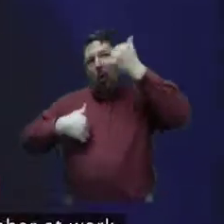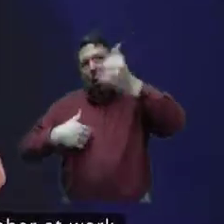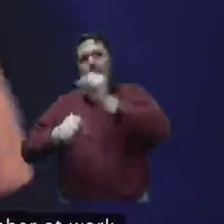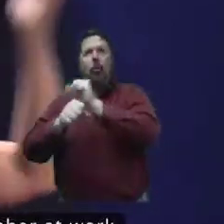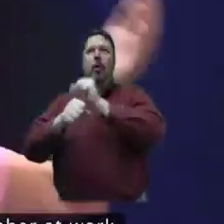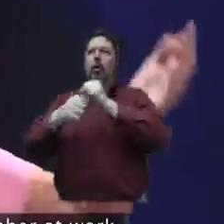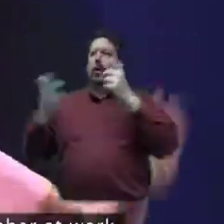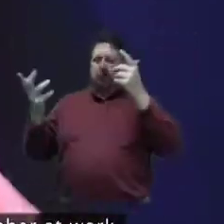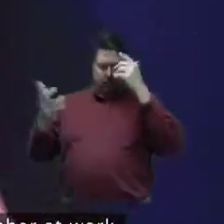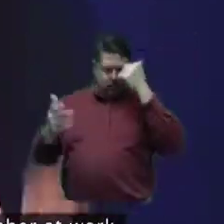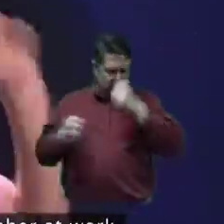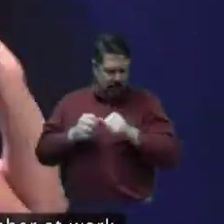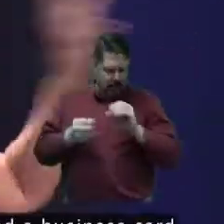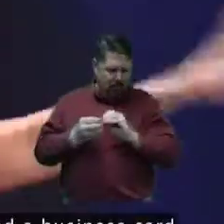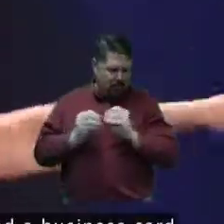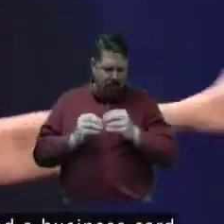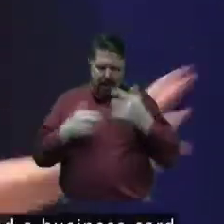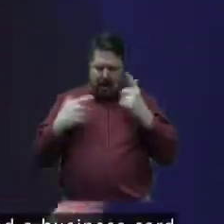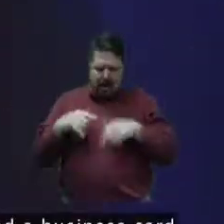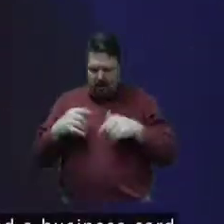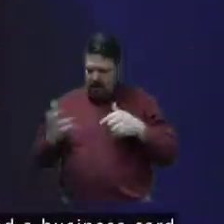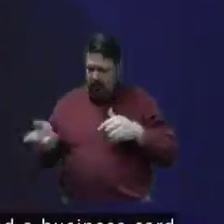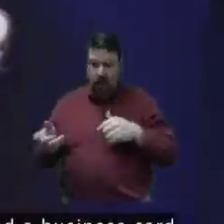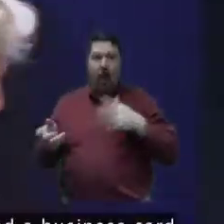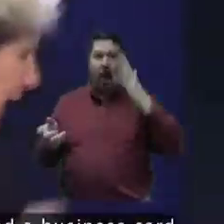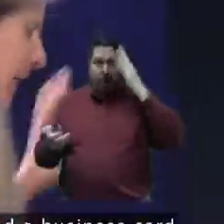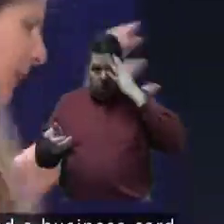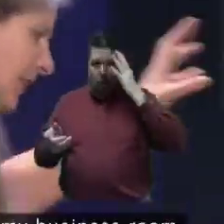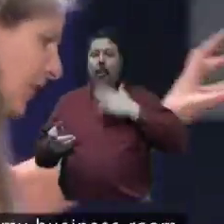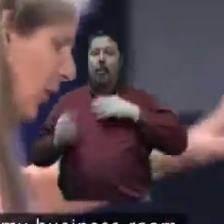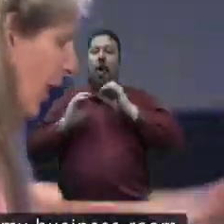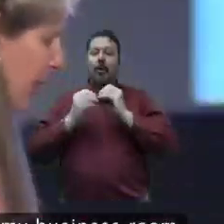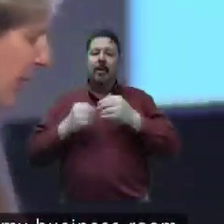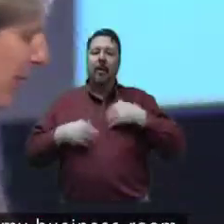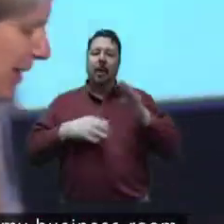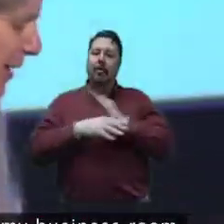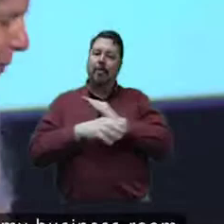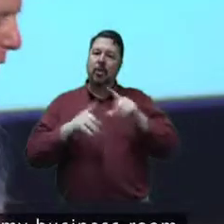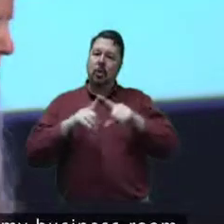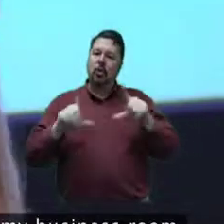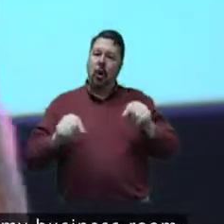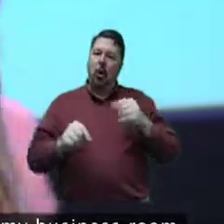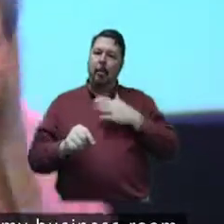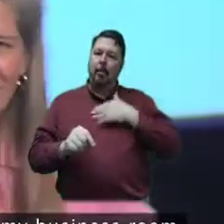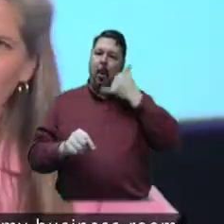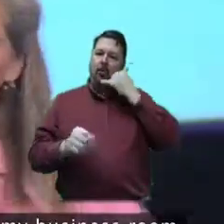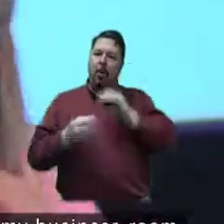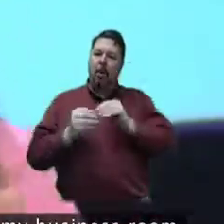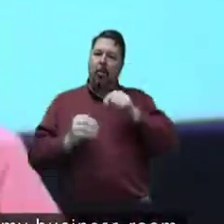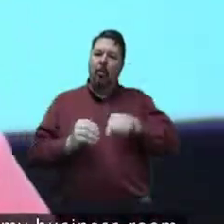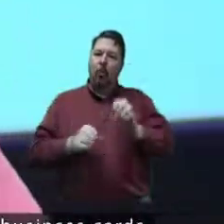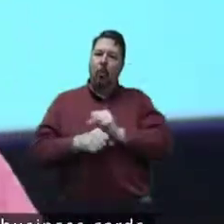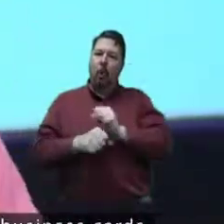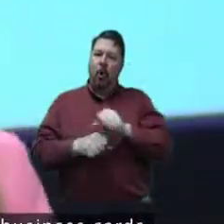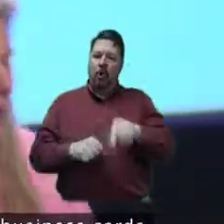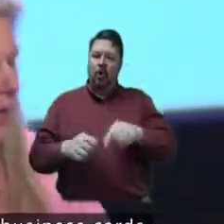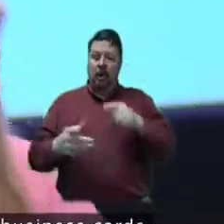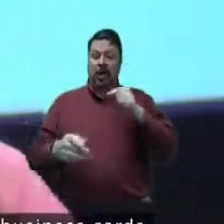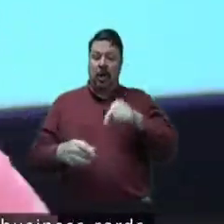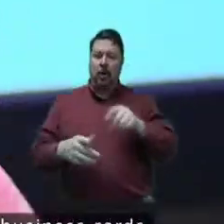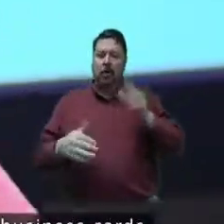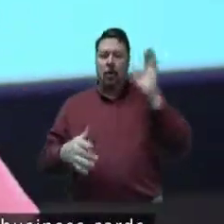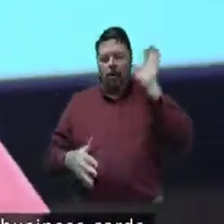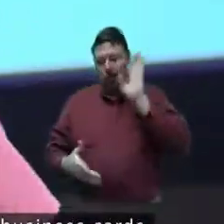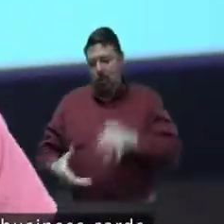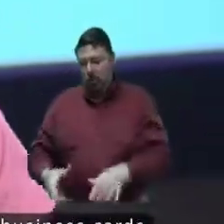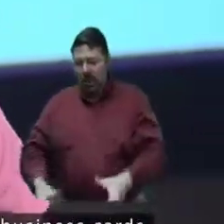I couldn't remember the number at work. So I remembered in my office I had a business card with my number on it. So I go into my business room. I